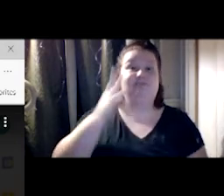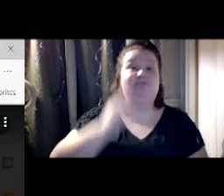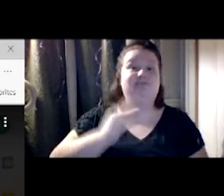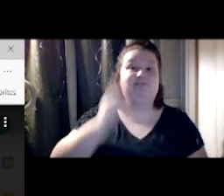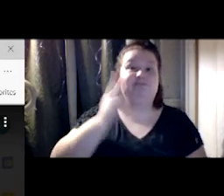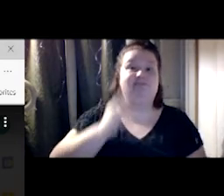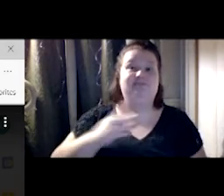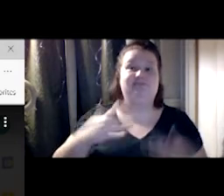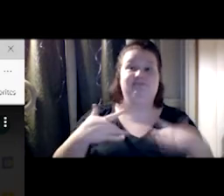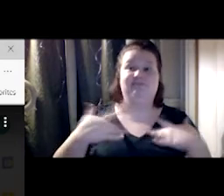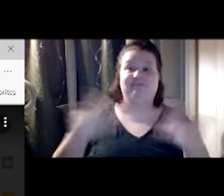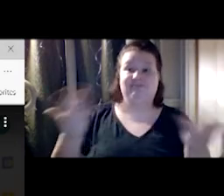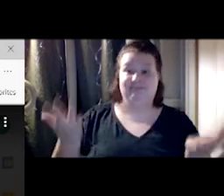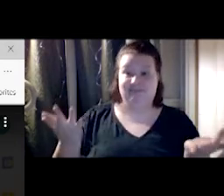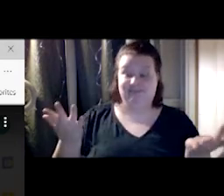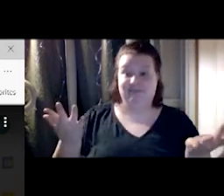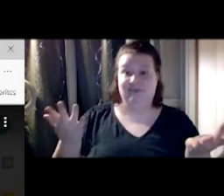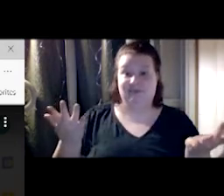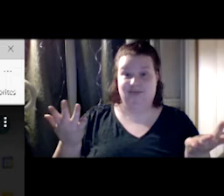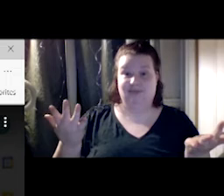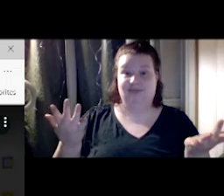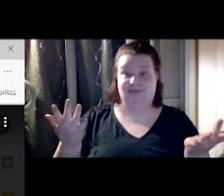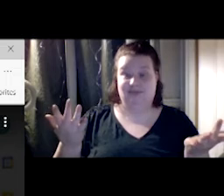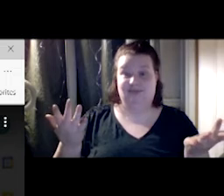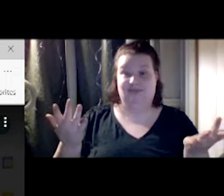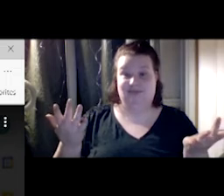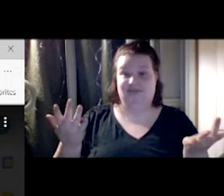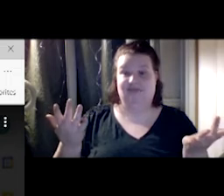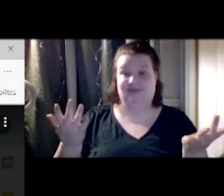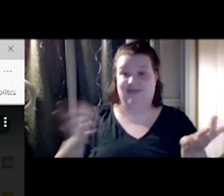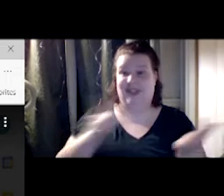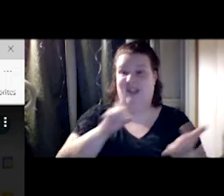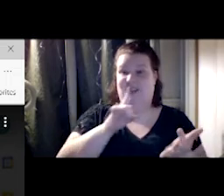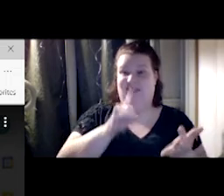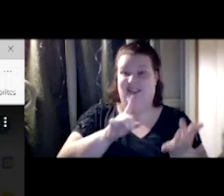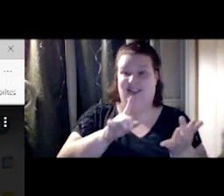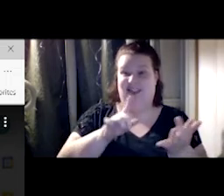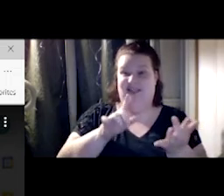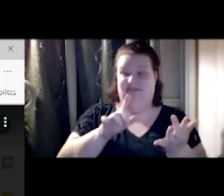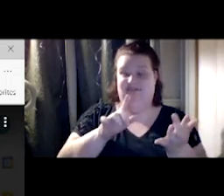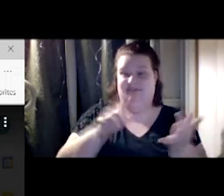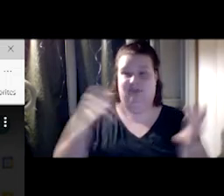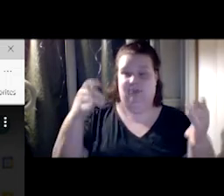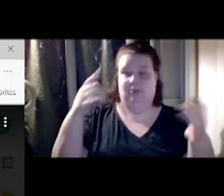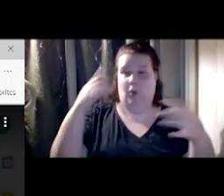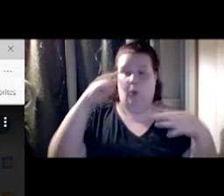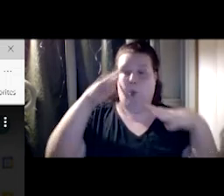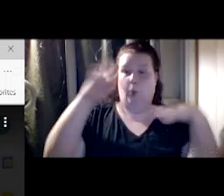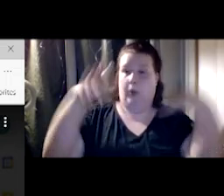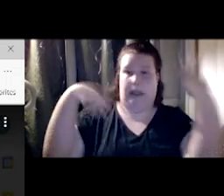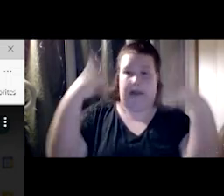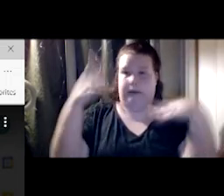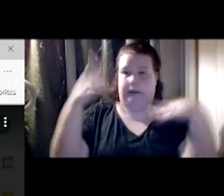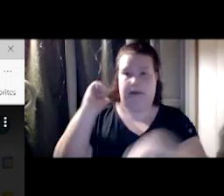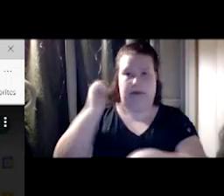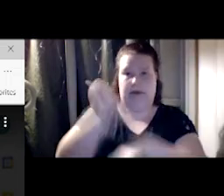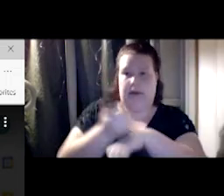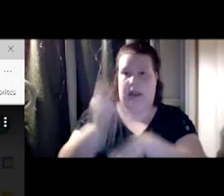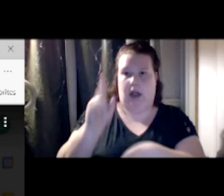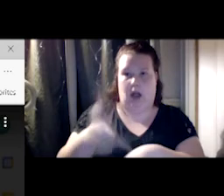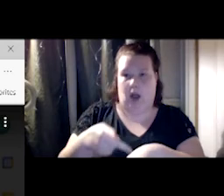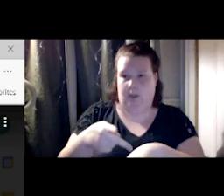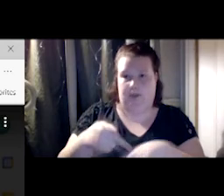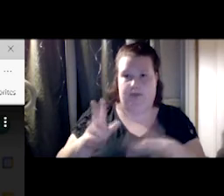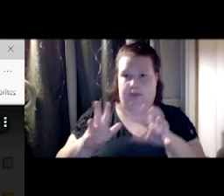it is a hodgepodge of facility. And so